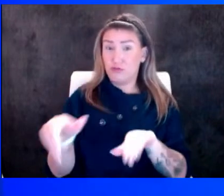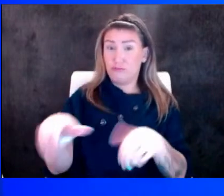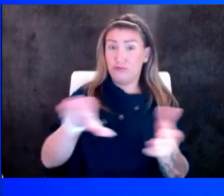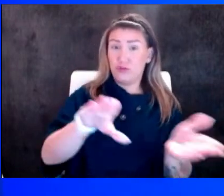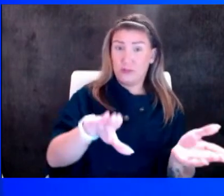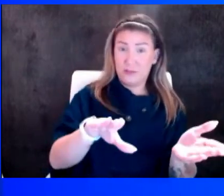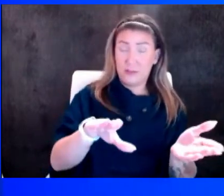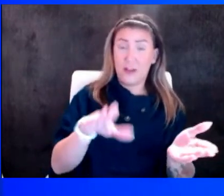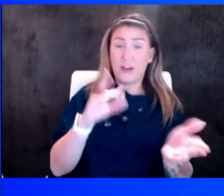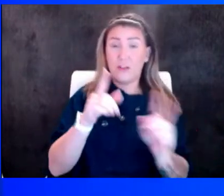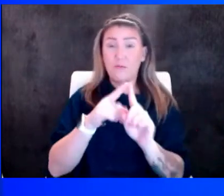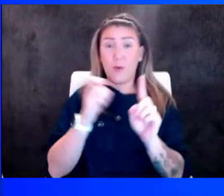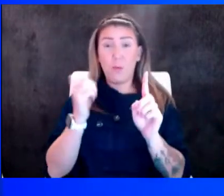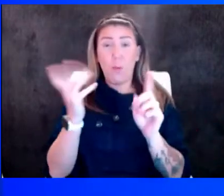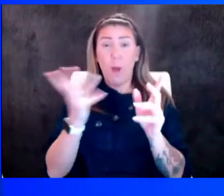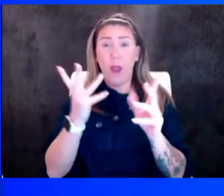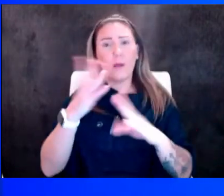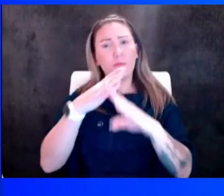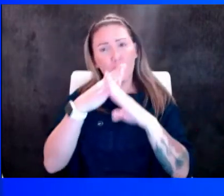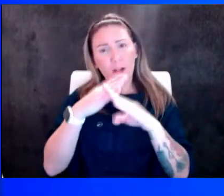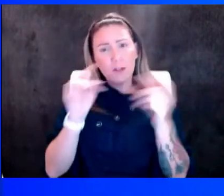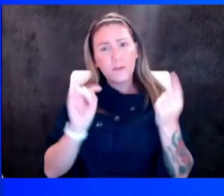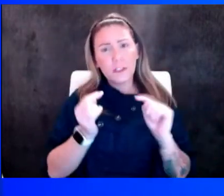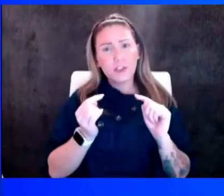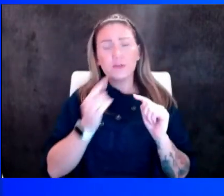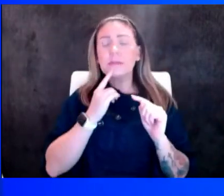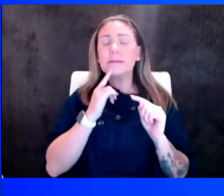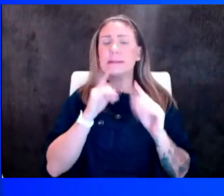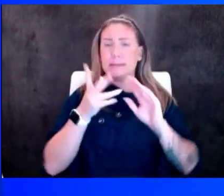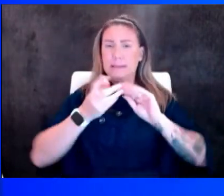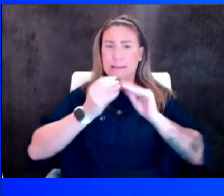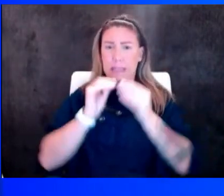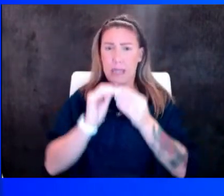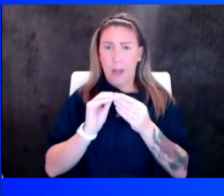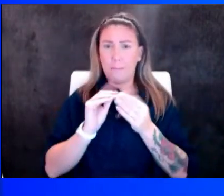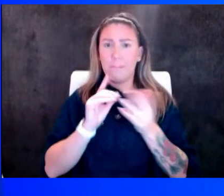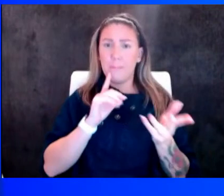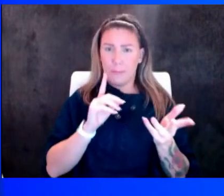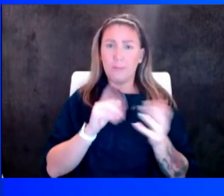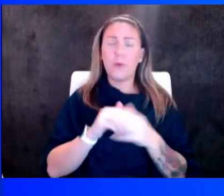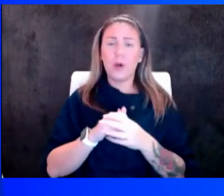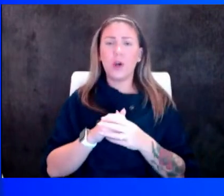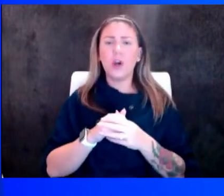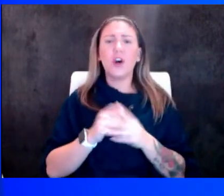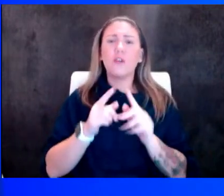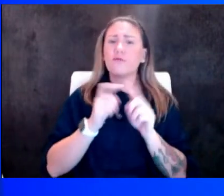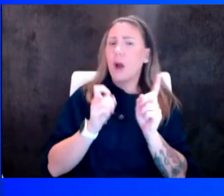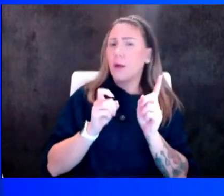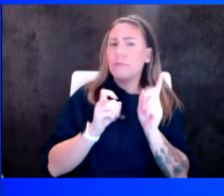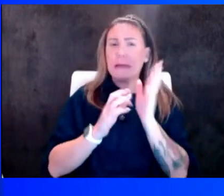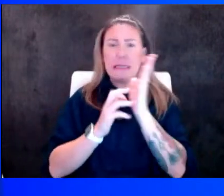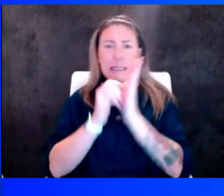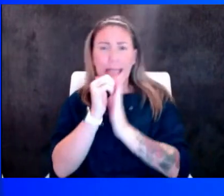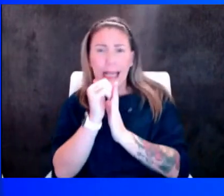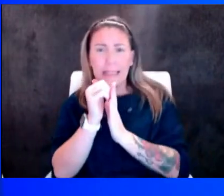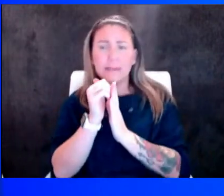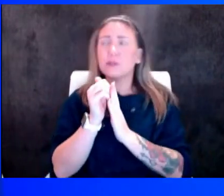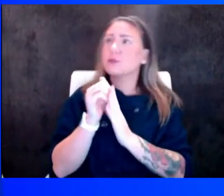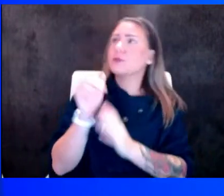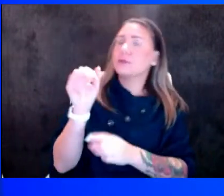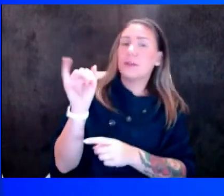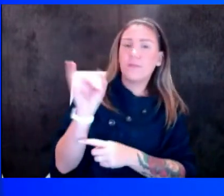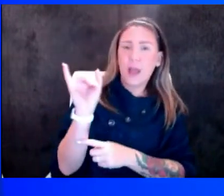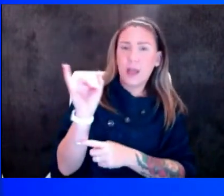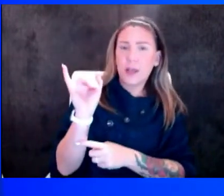number of deaths caused by cancer or infection or